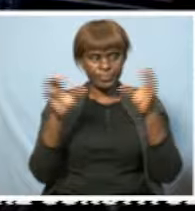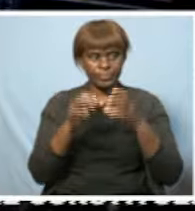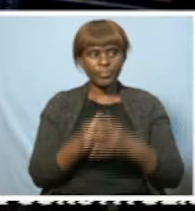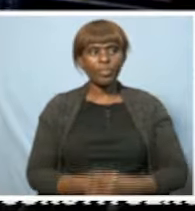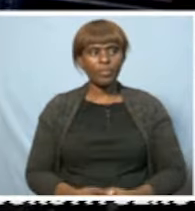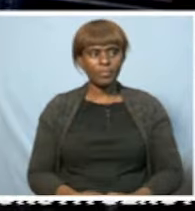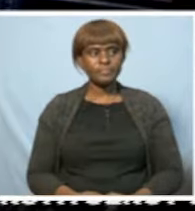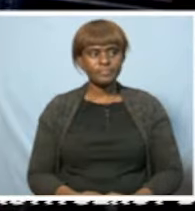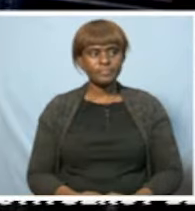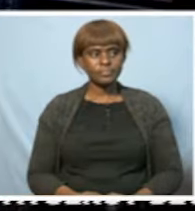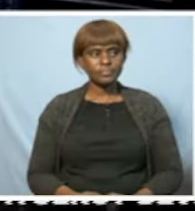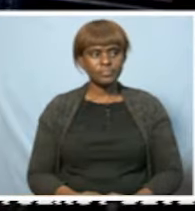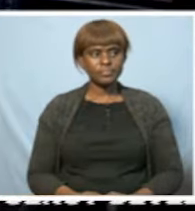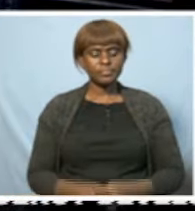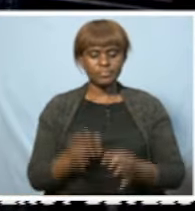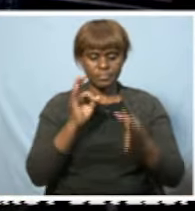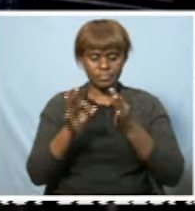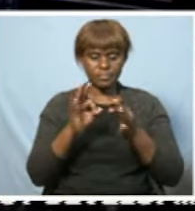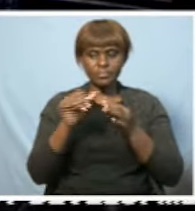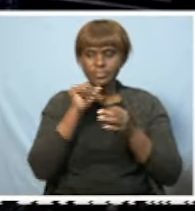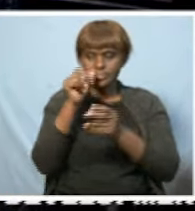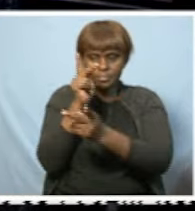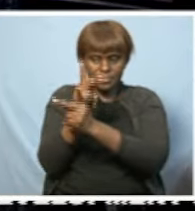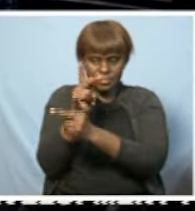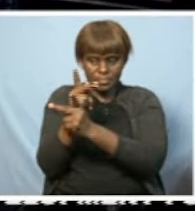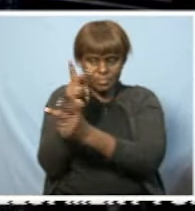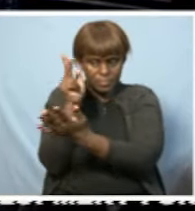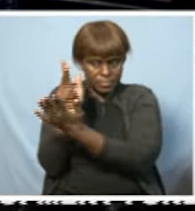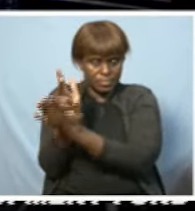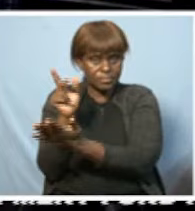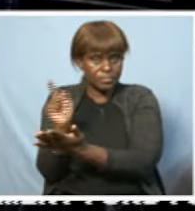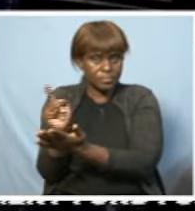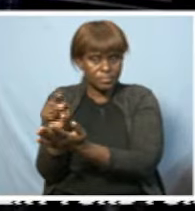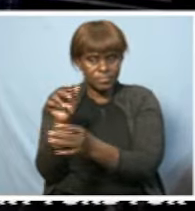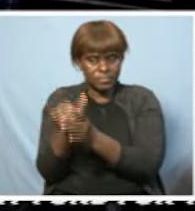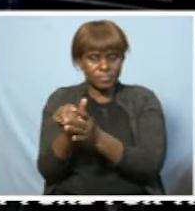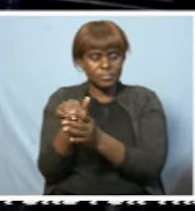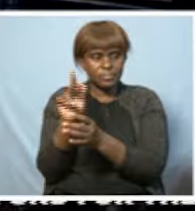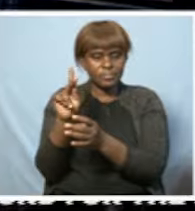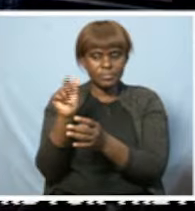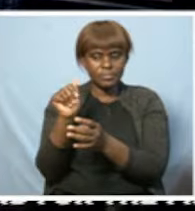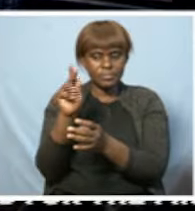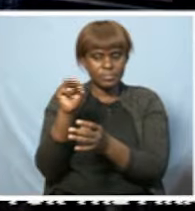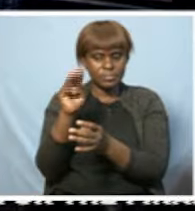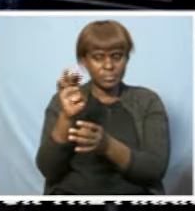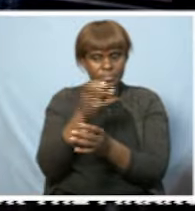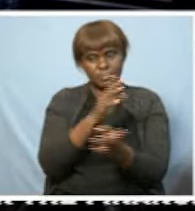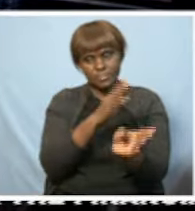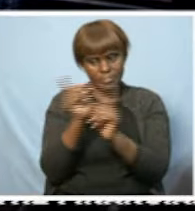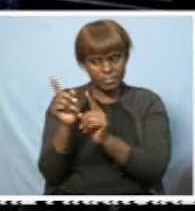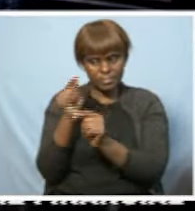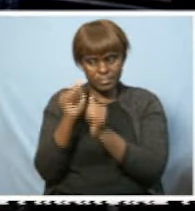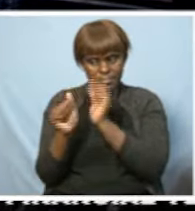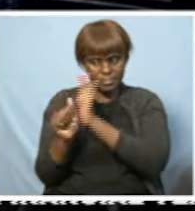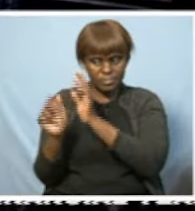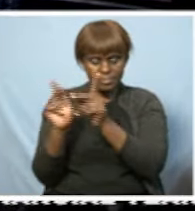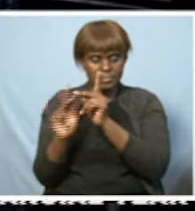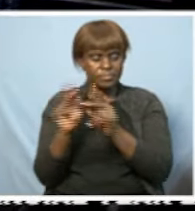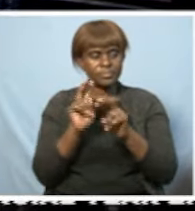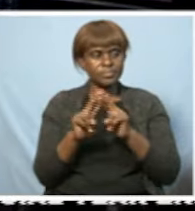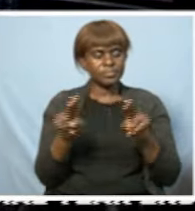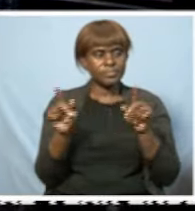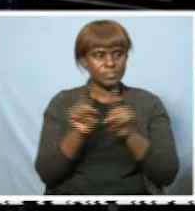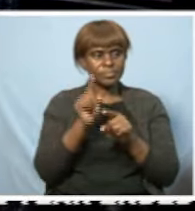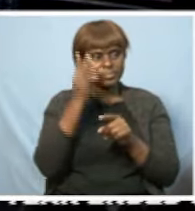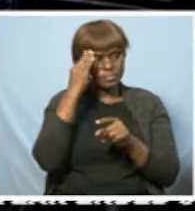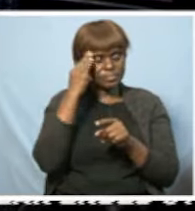thing. If the ambulance is not stationed in Kaumbwe, take it to Kaumbwe. Because the people of Kaumbwe, Chair, they know that